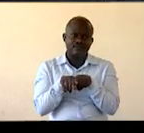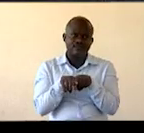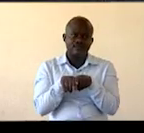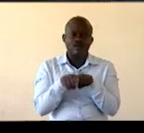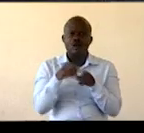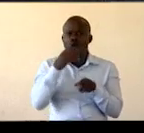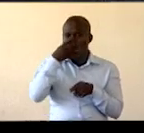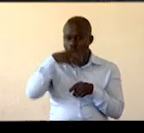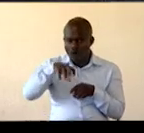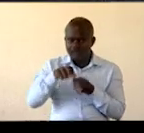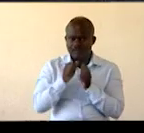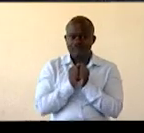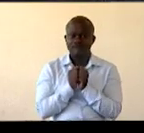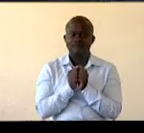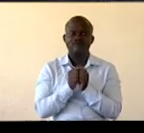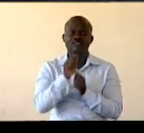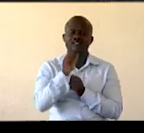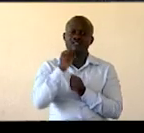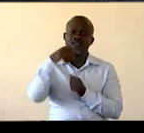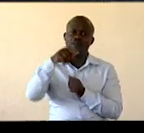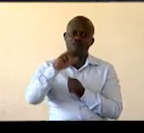temperature.